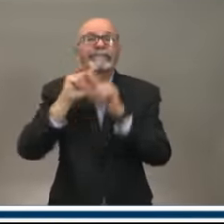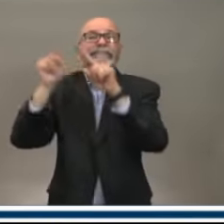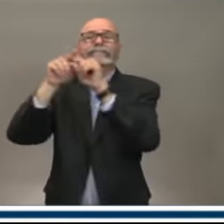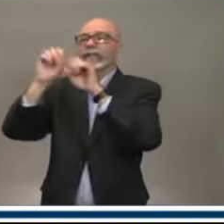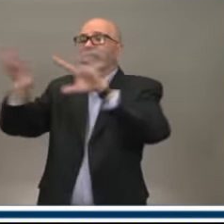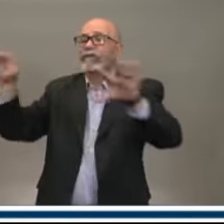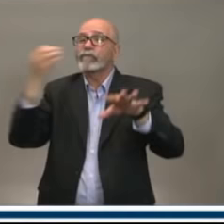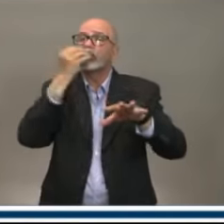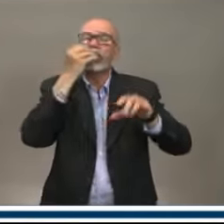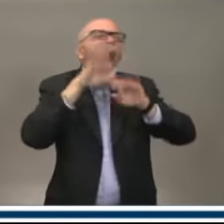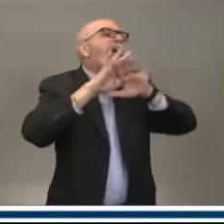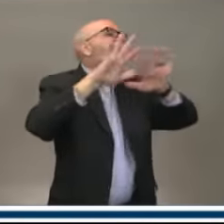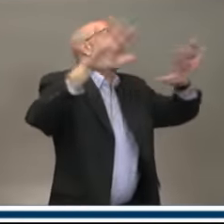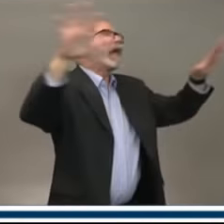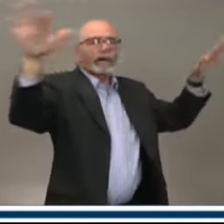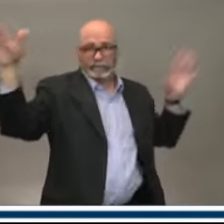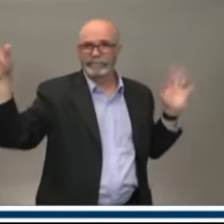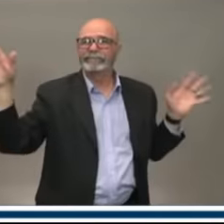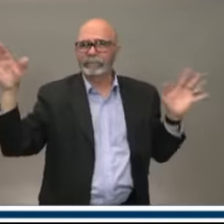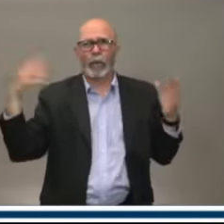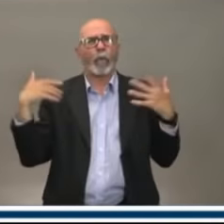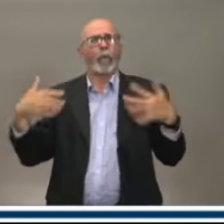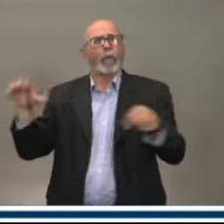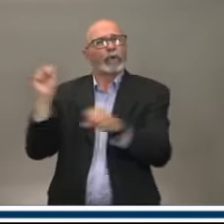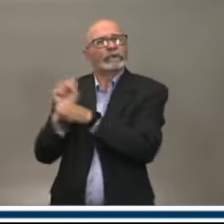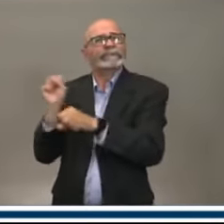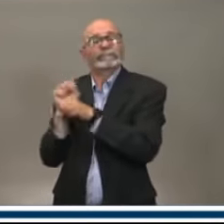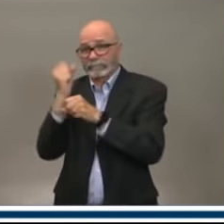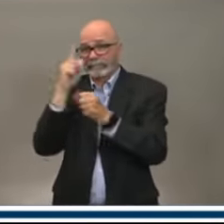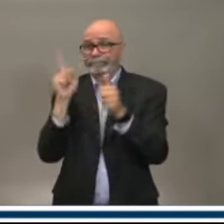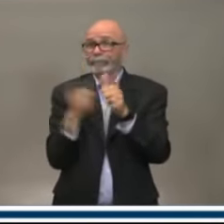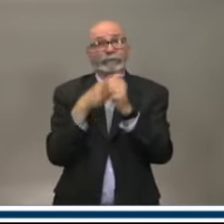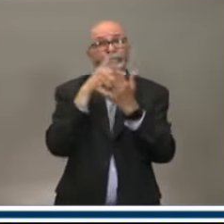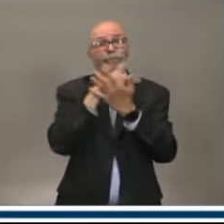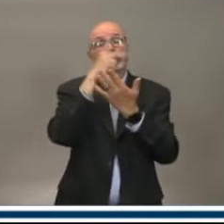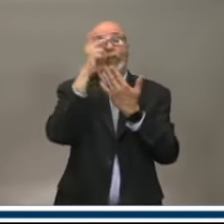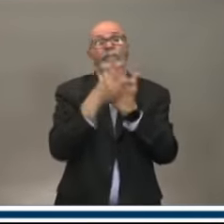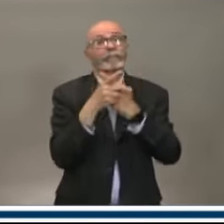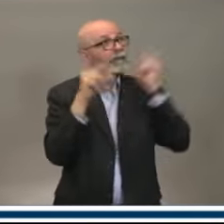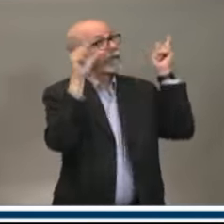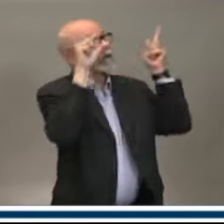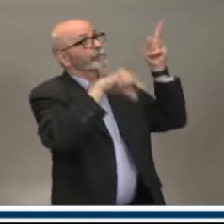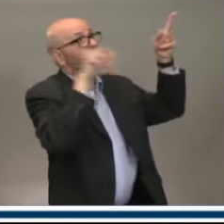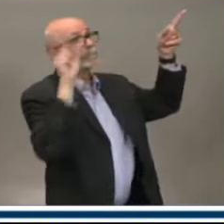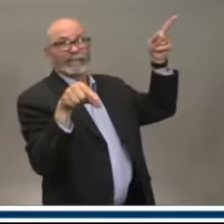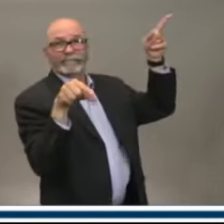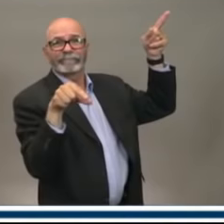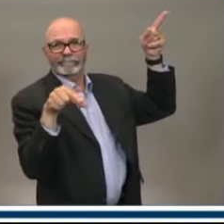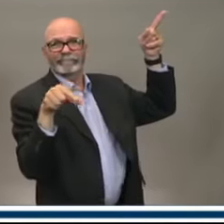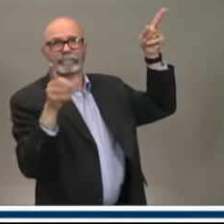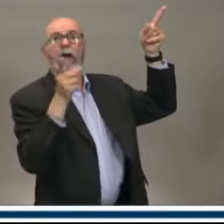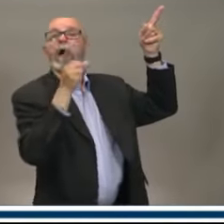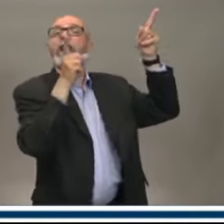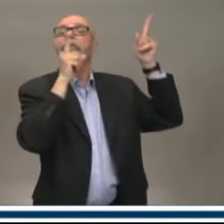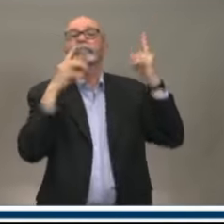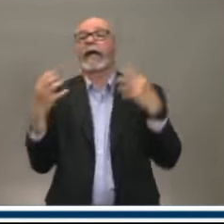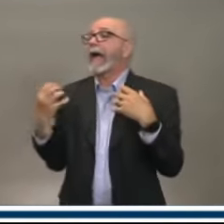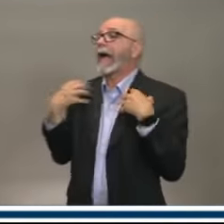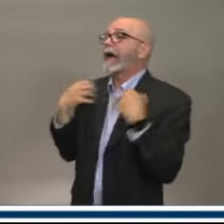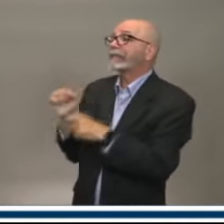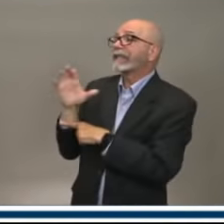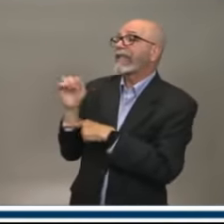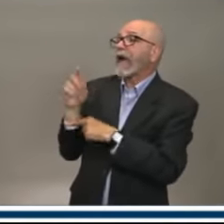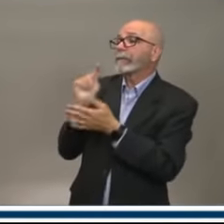When the first program came out that the national government spoke about, it excluded healthcare workers who were on the forefront, who are